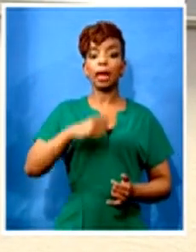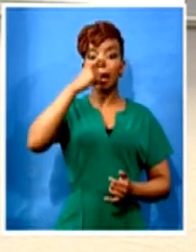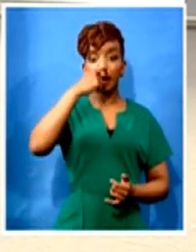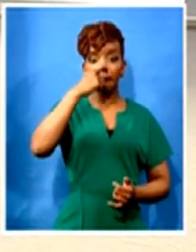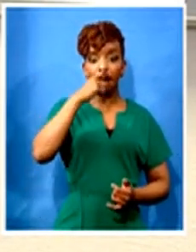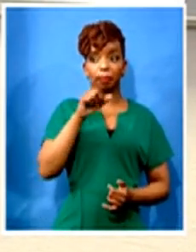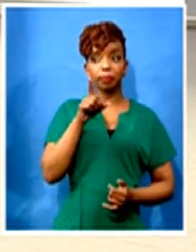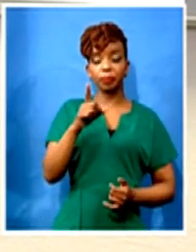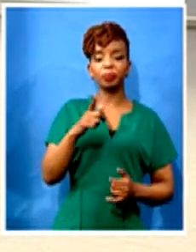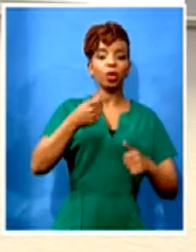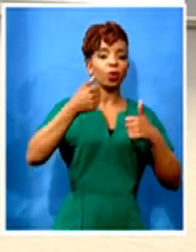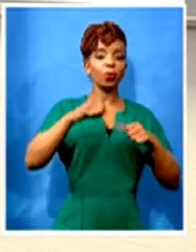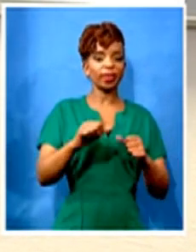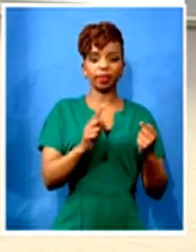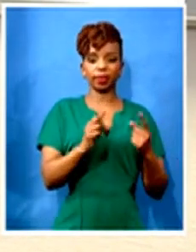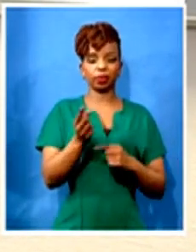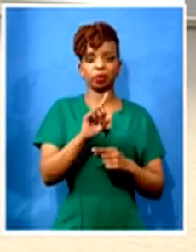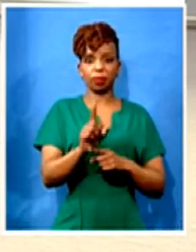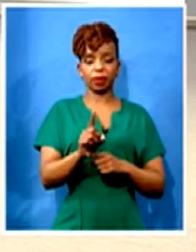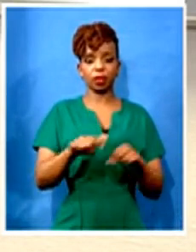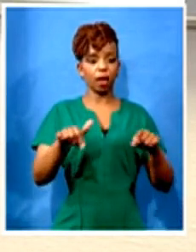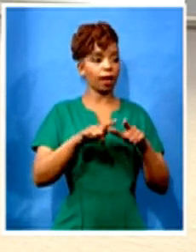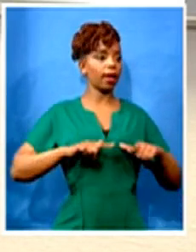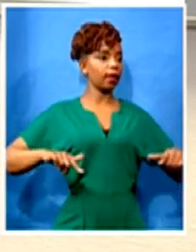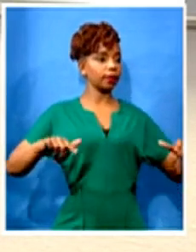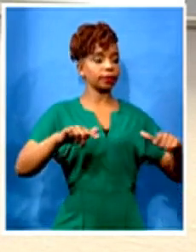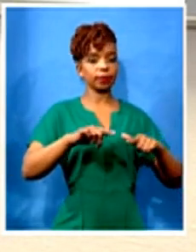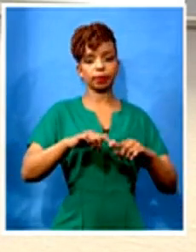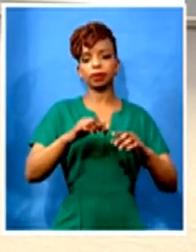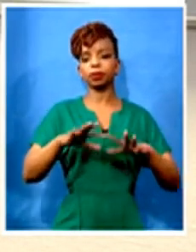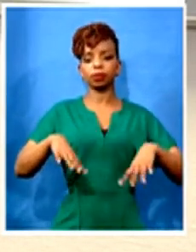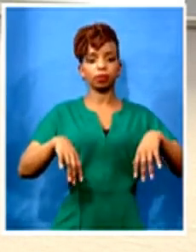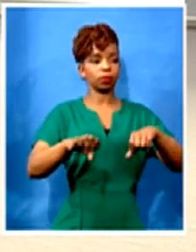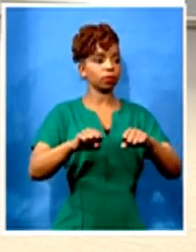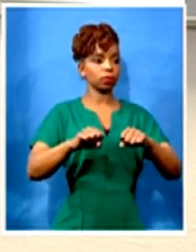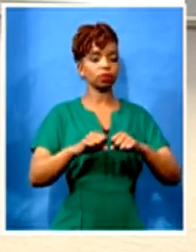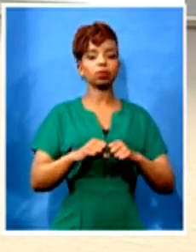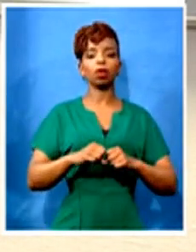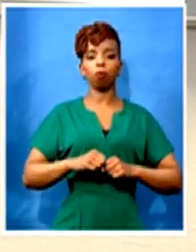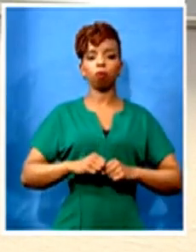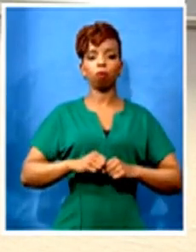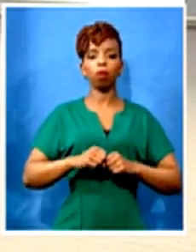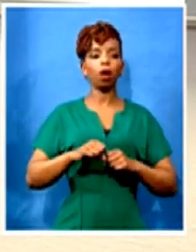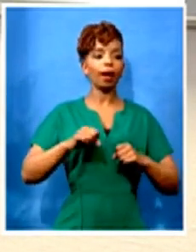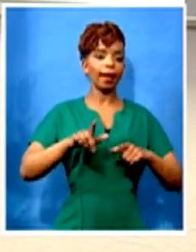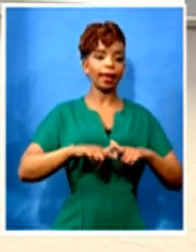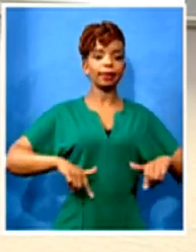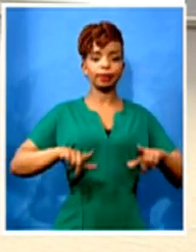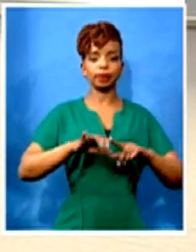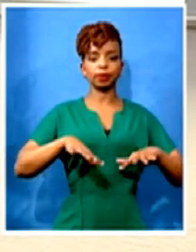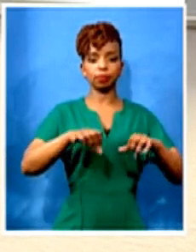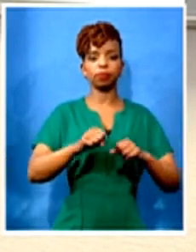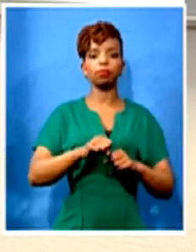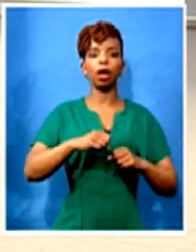land invasion and a land repossession, but it was the war veterans and the ordinary people of Zimbabwe who